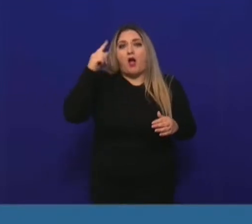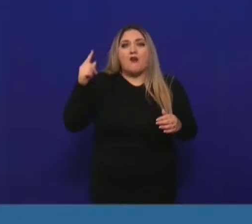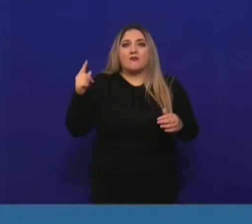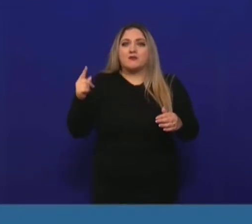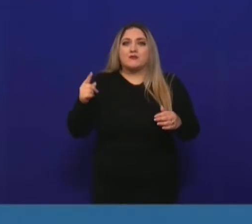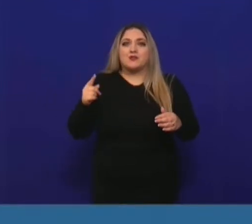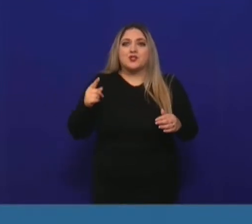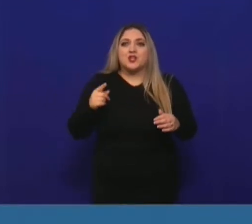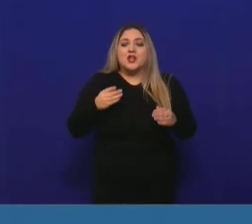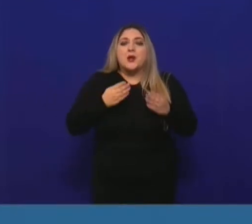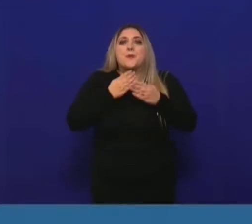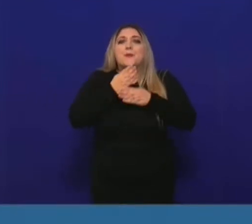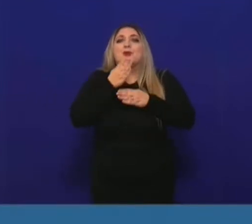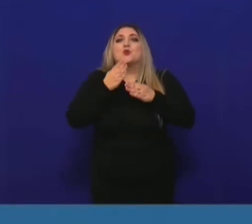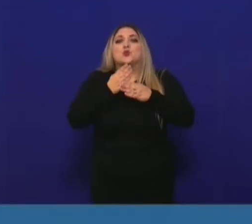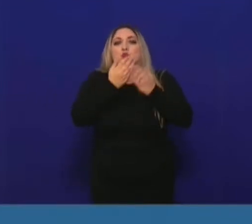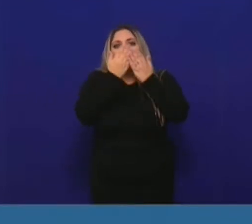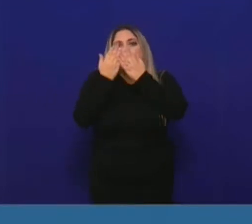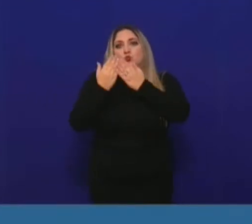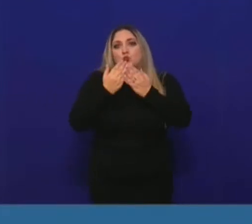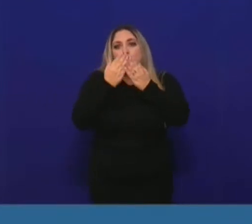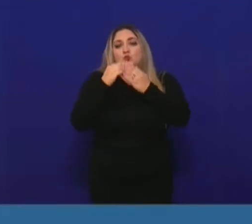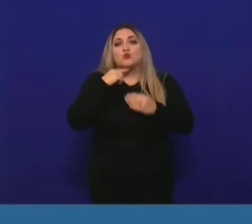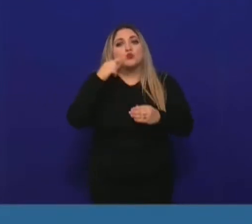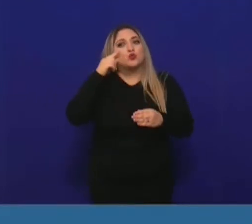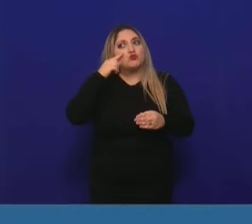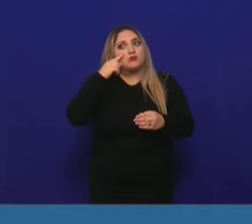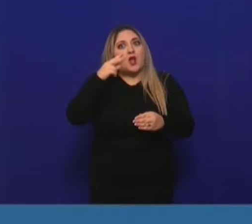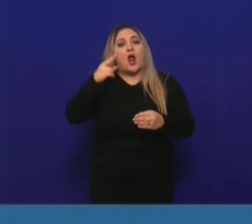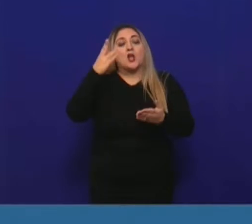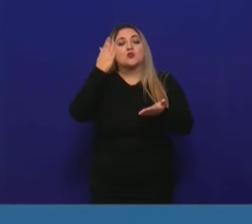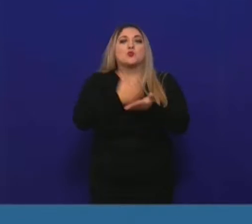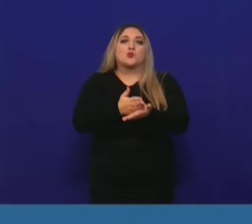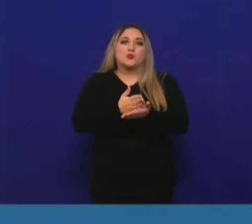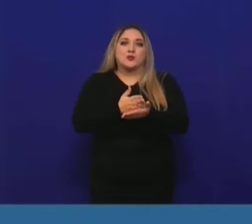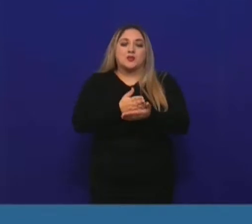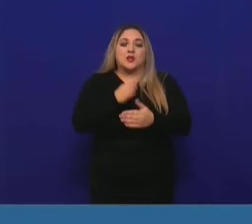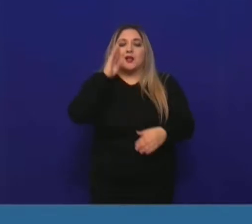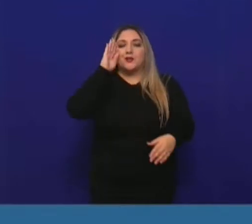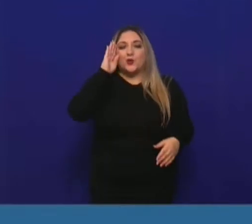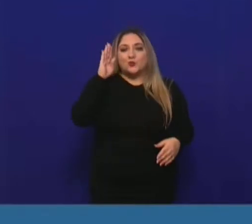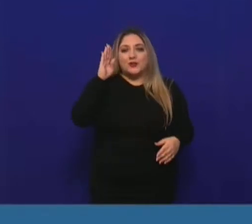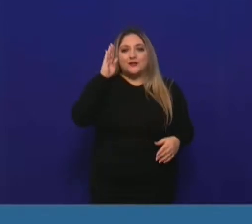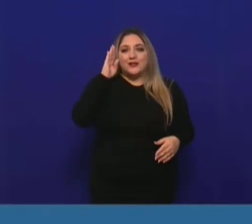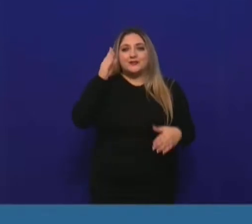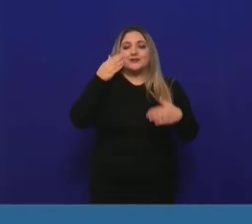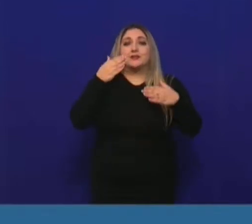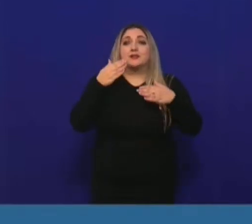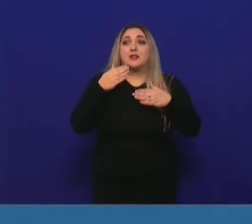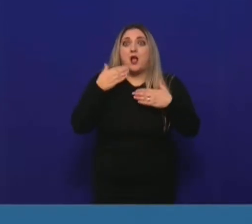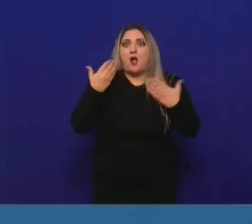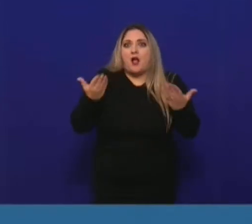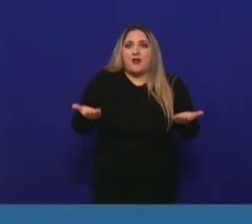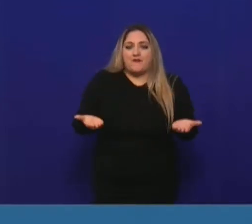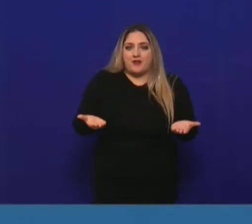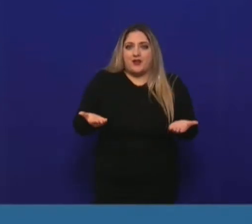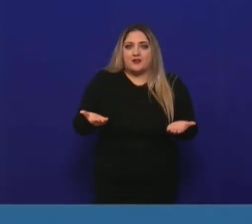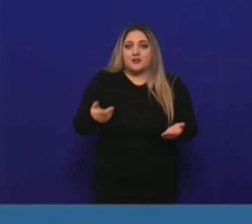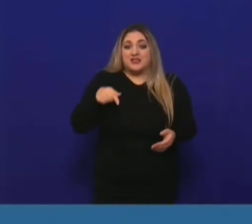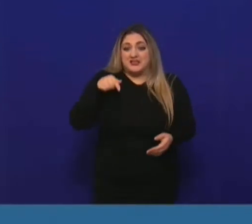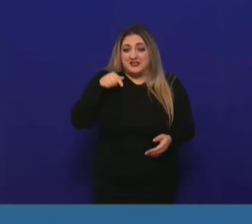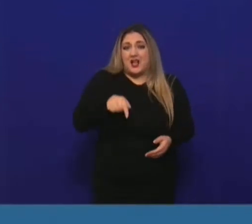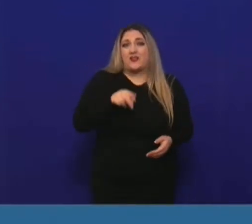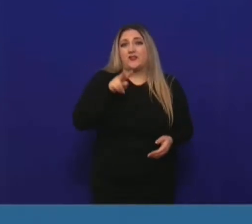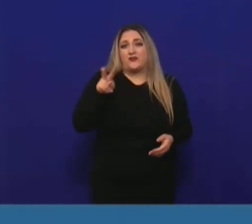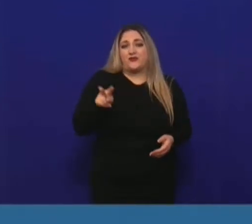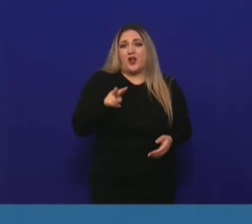għadu preliminari ħafna dan l-istudju, ġifieri rridu noqogħdu attenti biex naraw iżjed qed jikkaġuna dan il-virus jekk